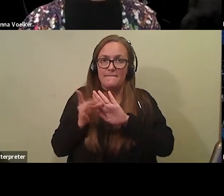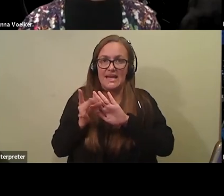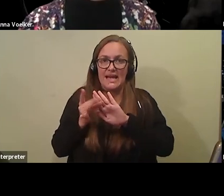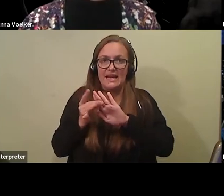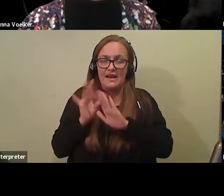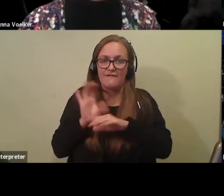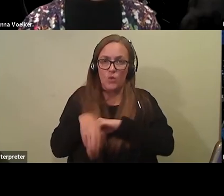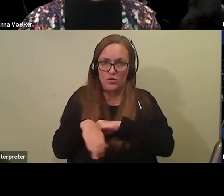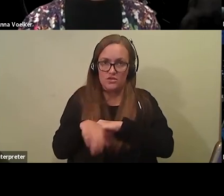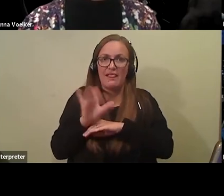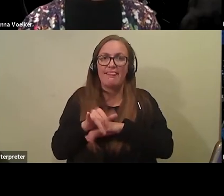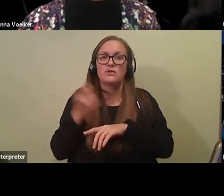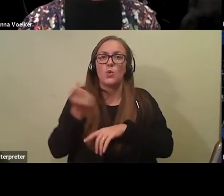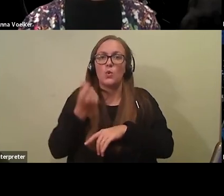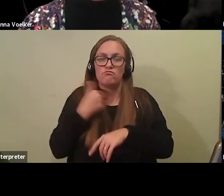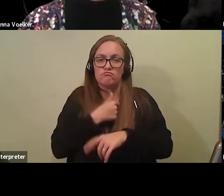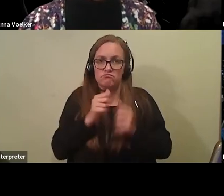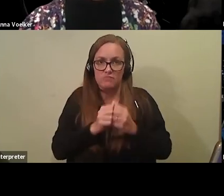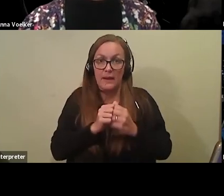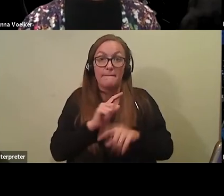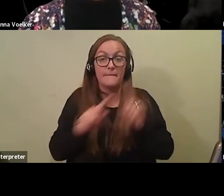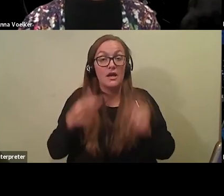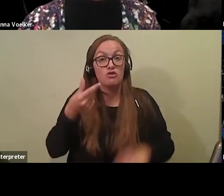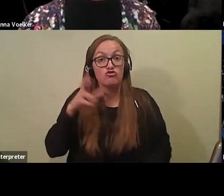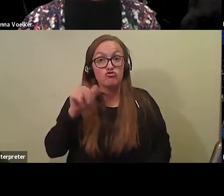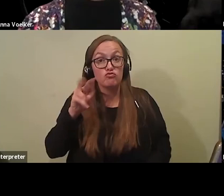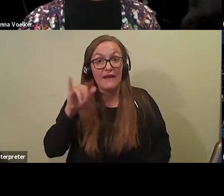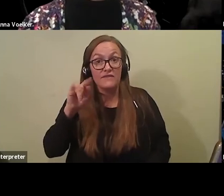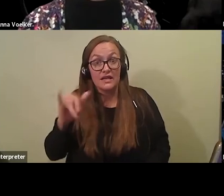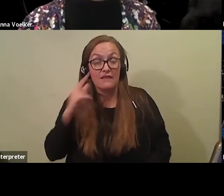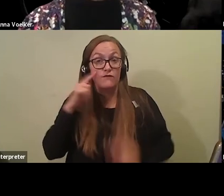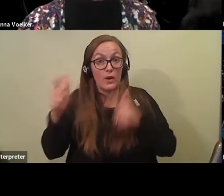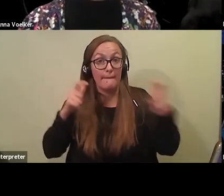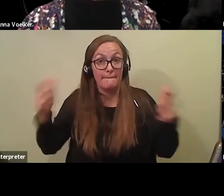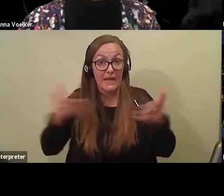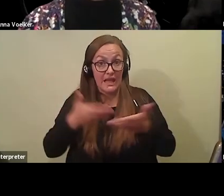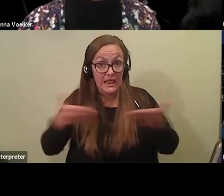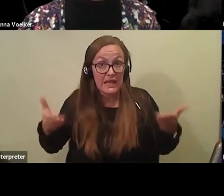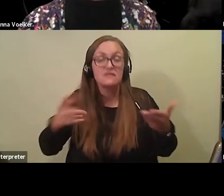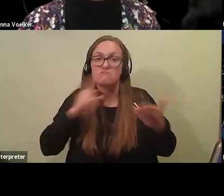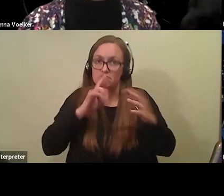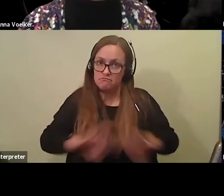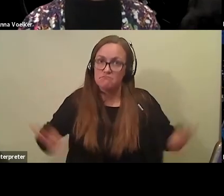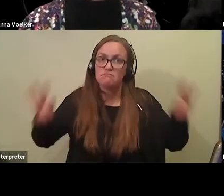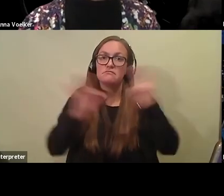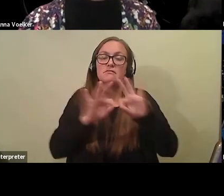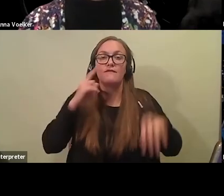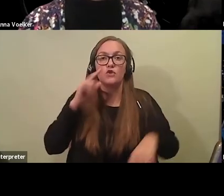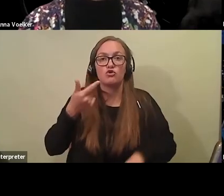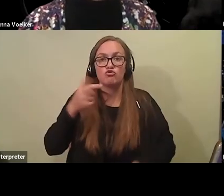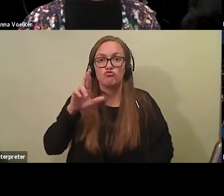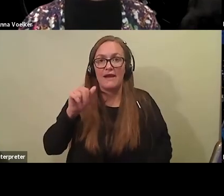But the gravity for large object is very important as electromagnetic forces for us. So for gravity holding it together,